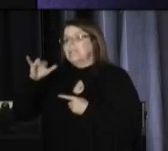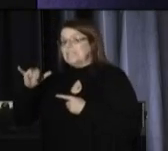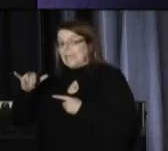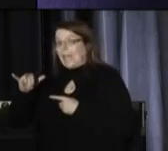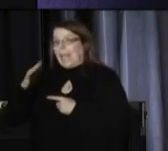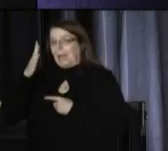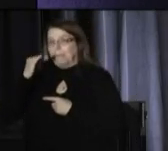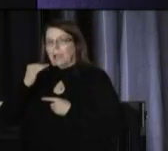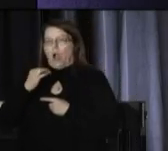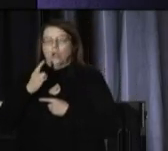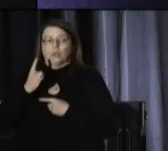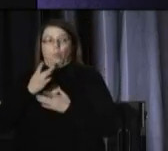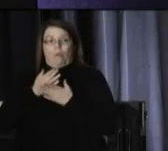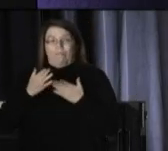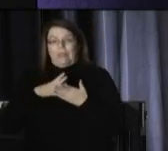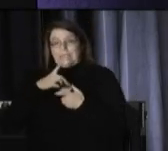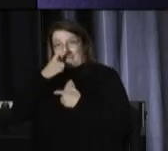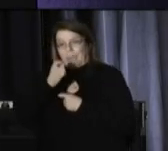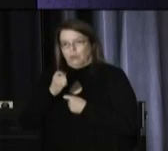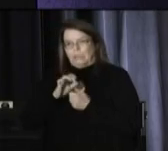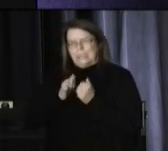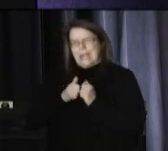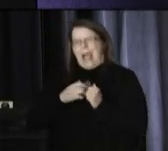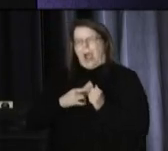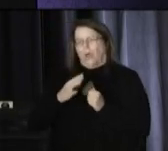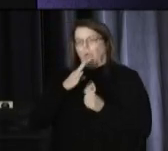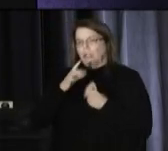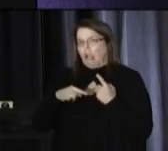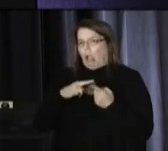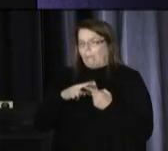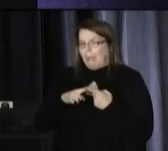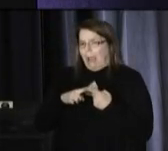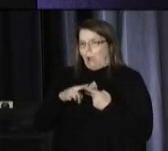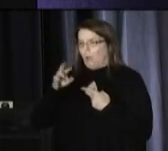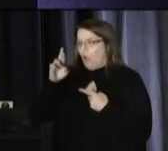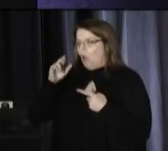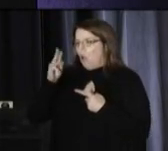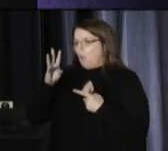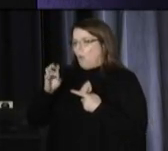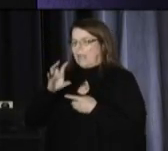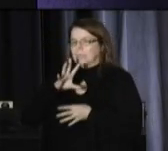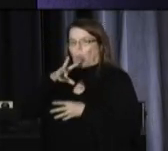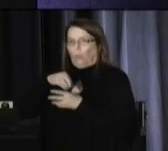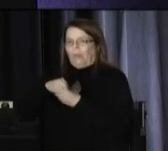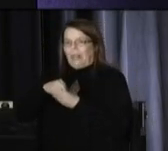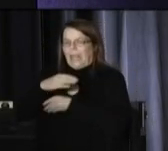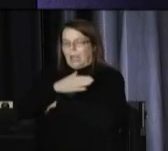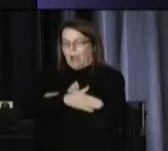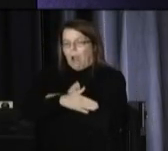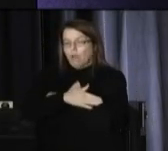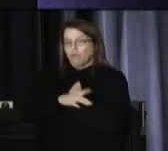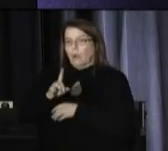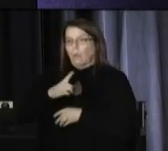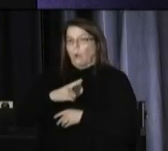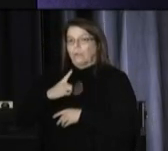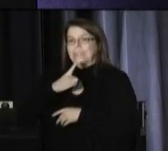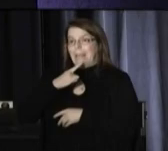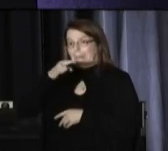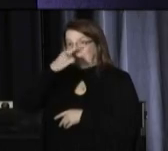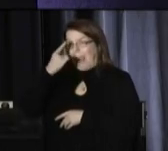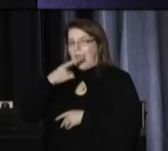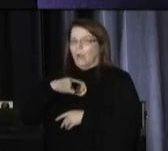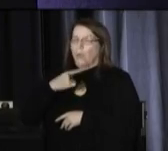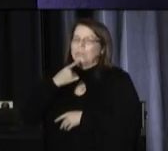in is kind of like how do we talk about race within a country where when we say black, we think black